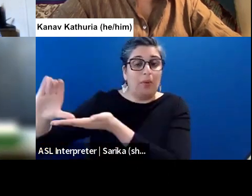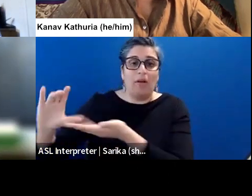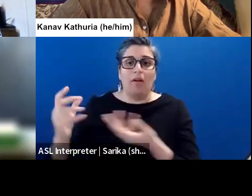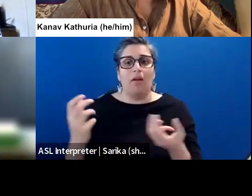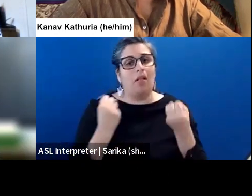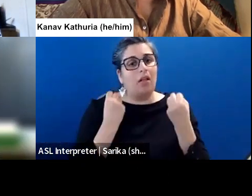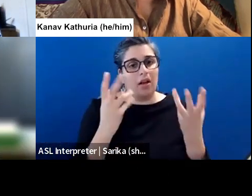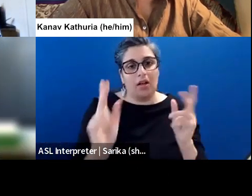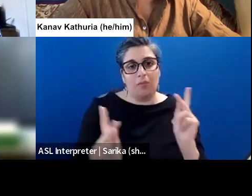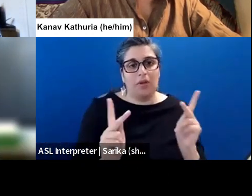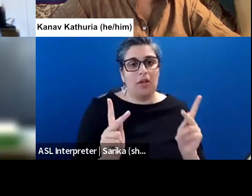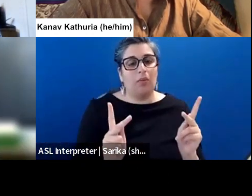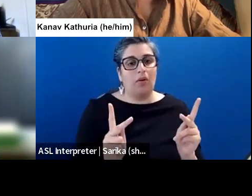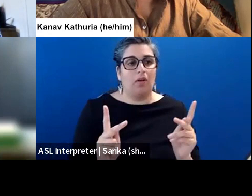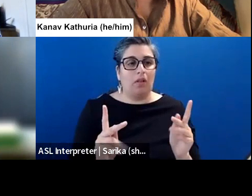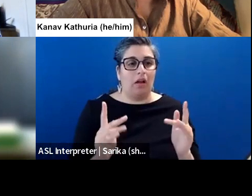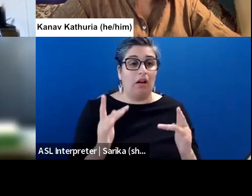with withdrawal symptoms